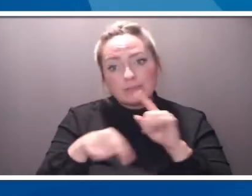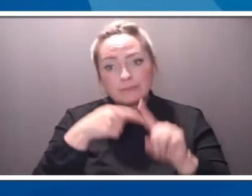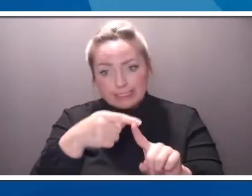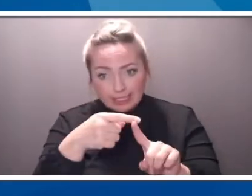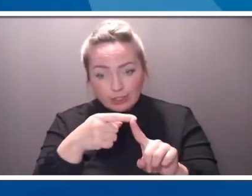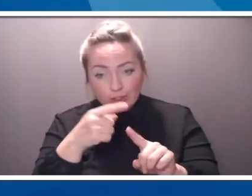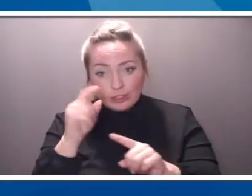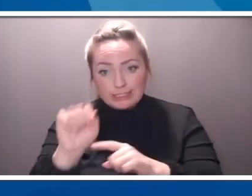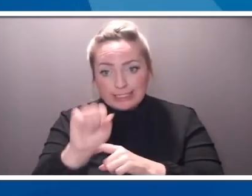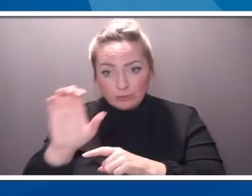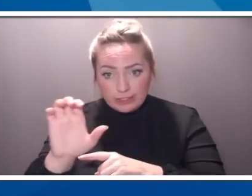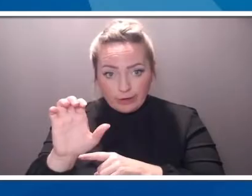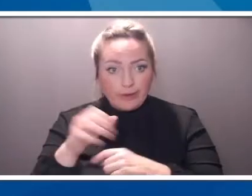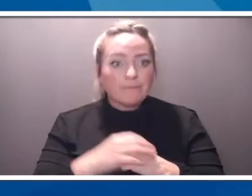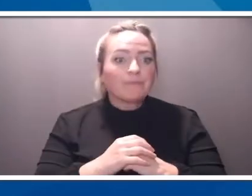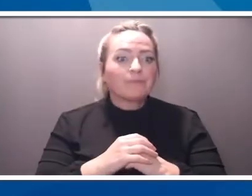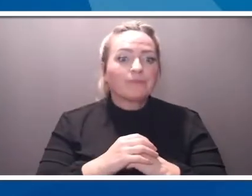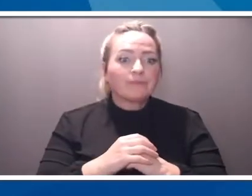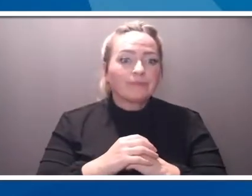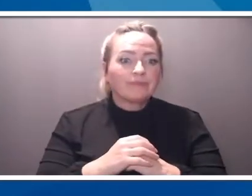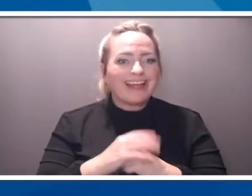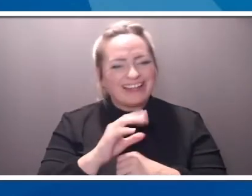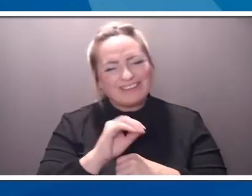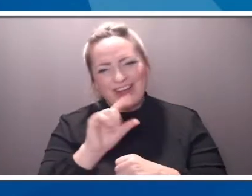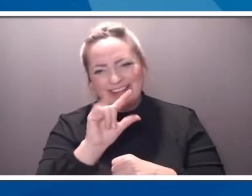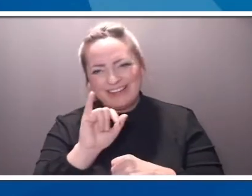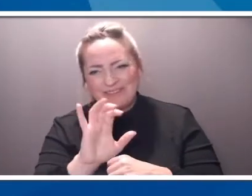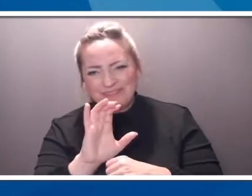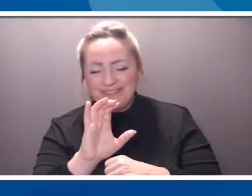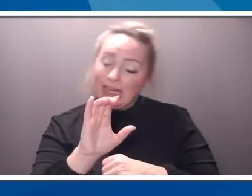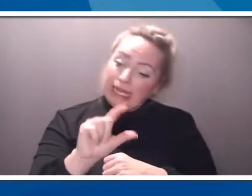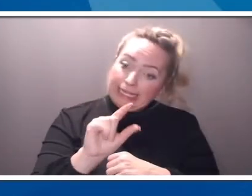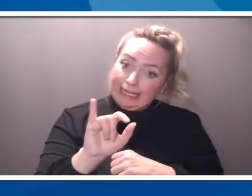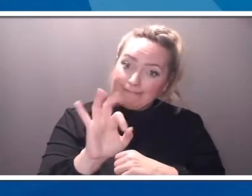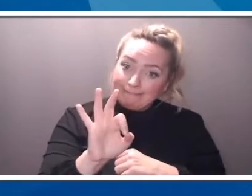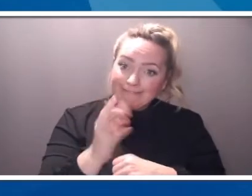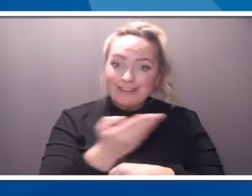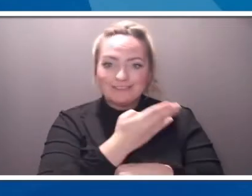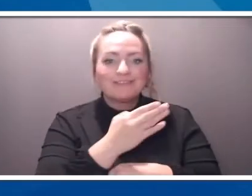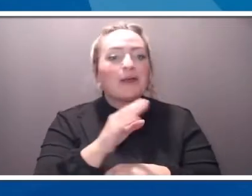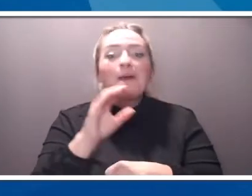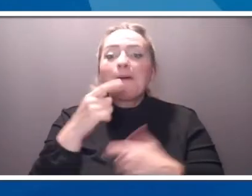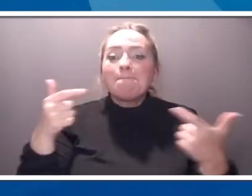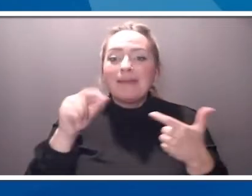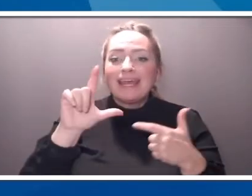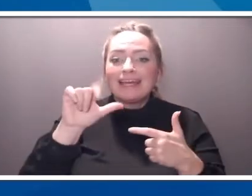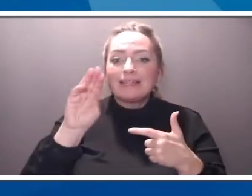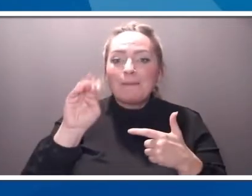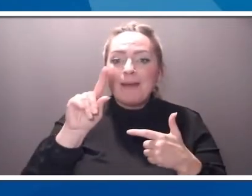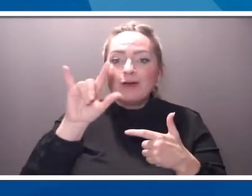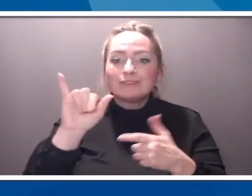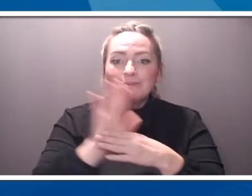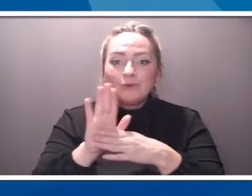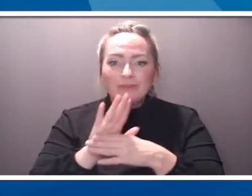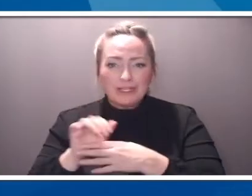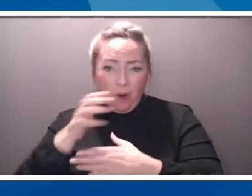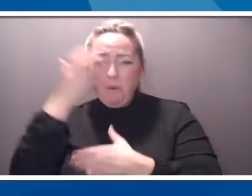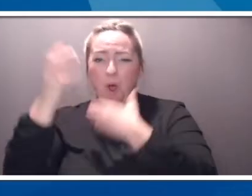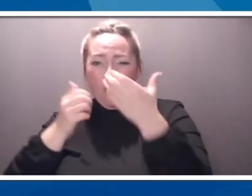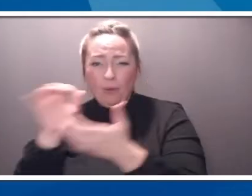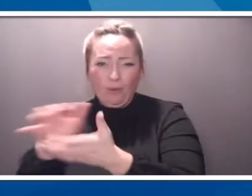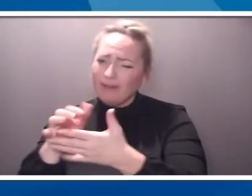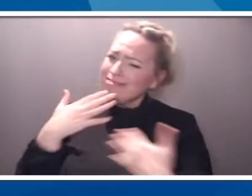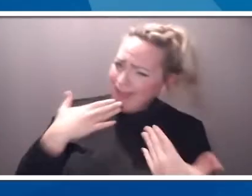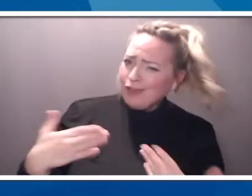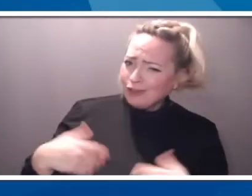basically fail this under this particular success criterion. And I've got an animated GIF here from the Big Lebowski.